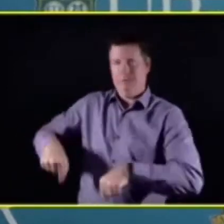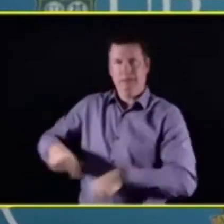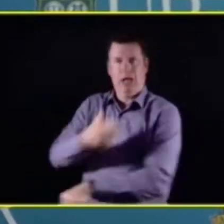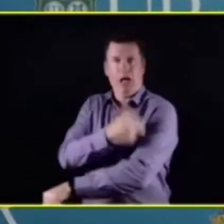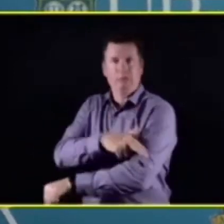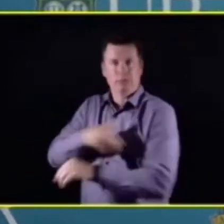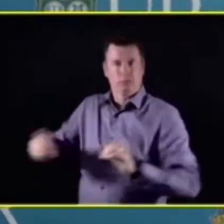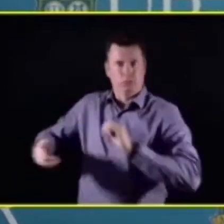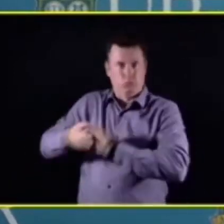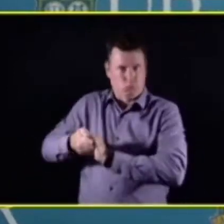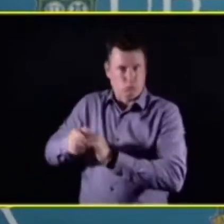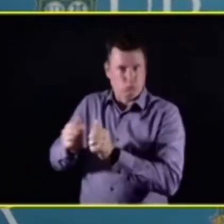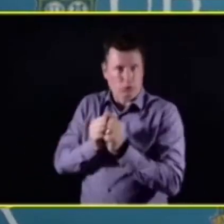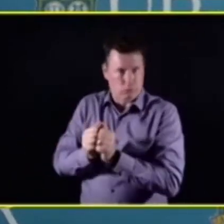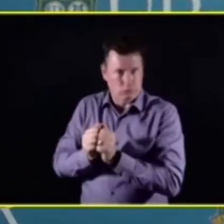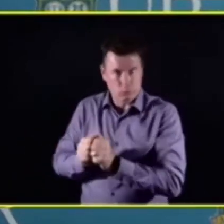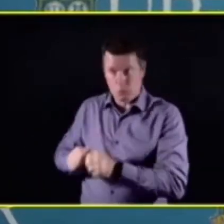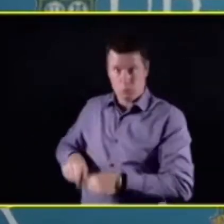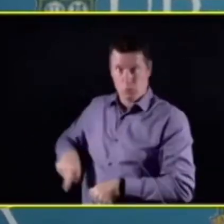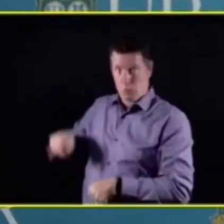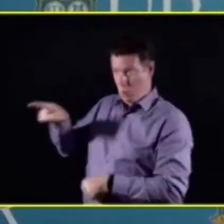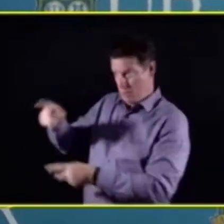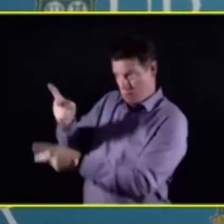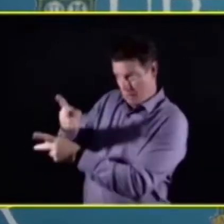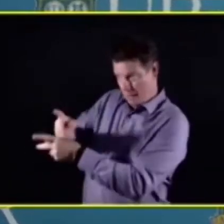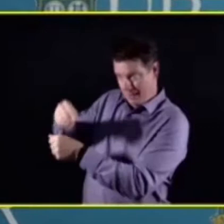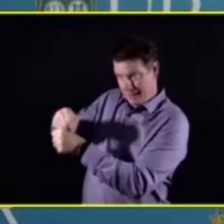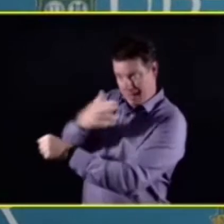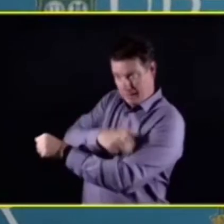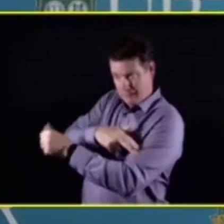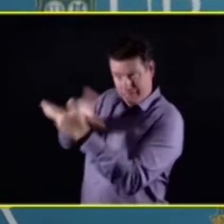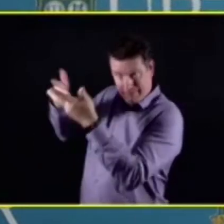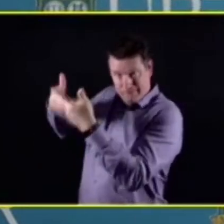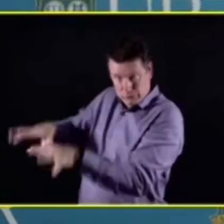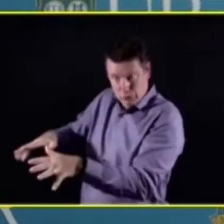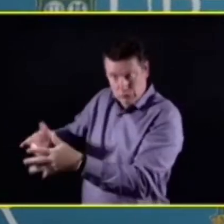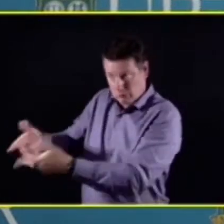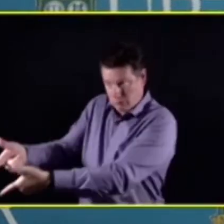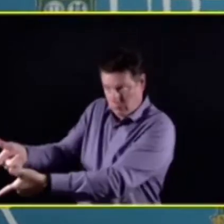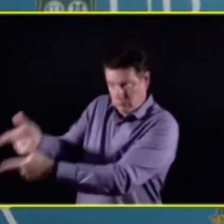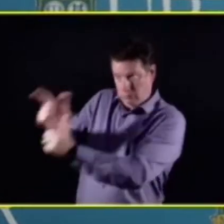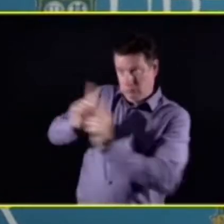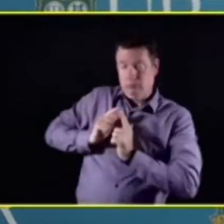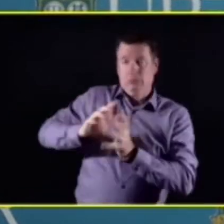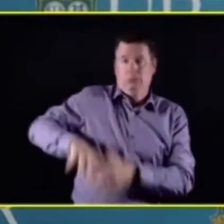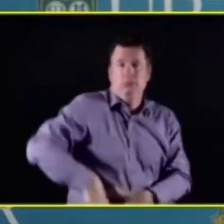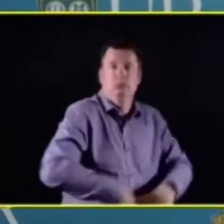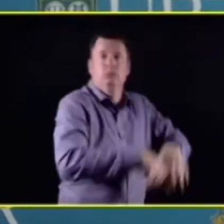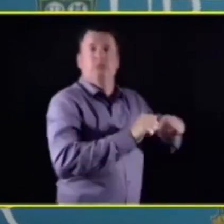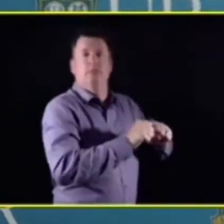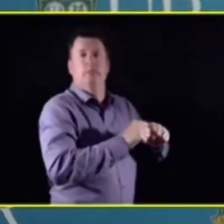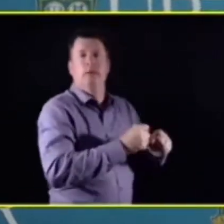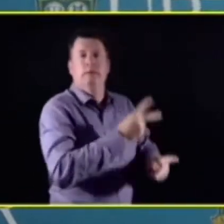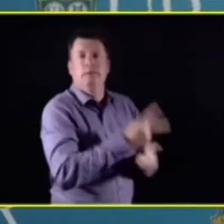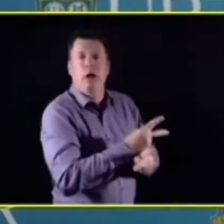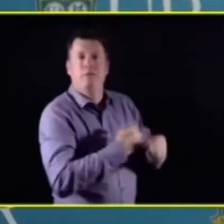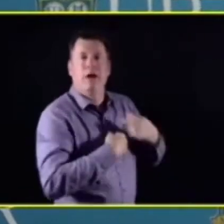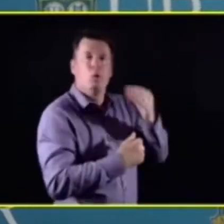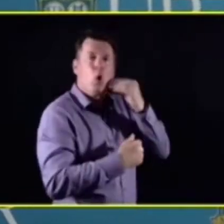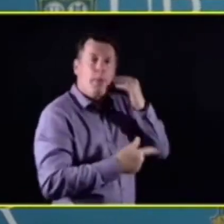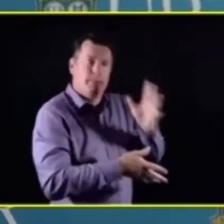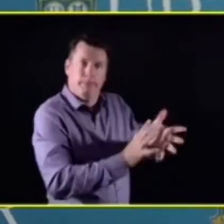of care for patients who are in the hospital, many of them who are in intensive care unit, but not all of them. But